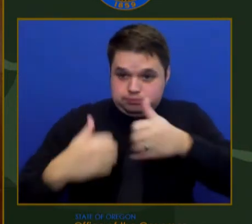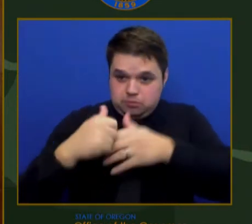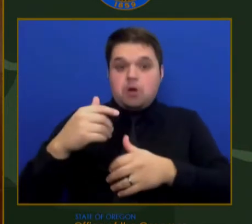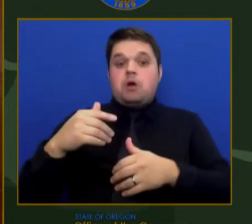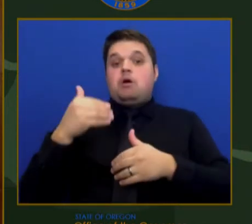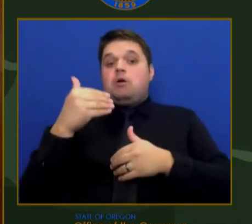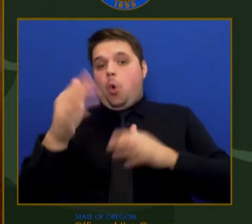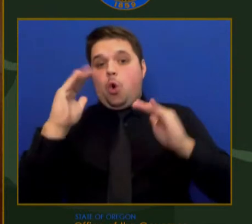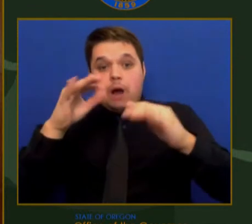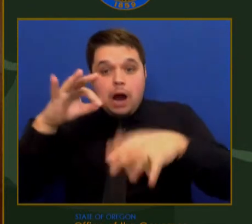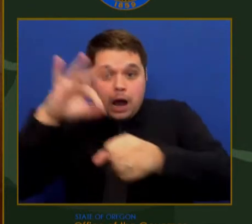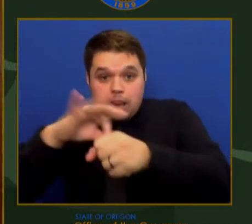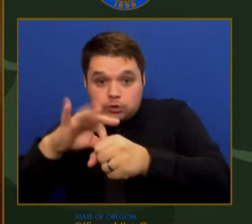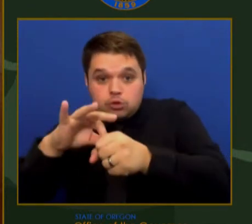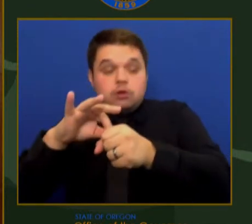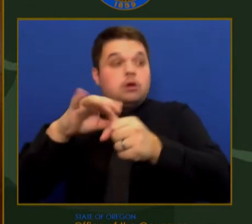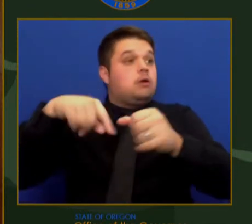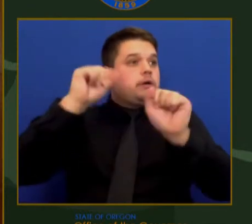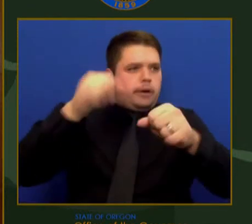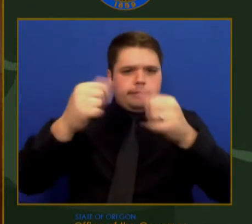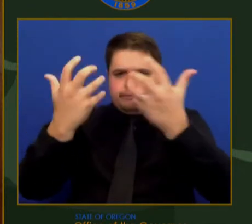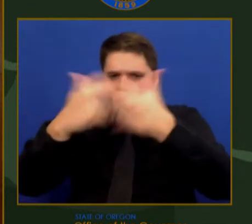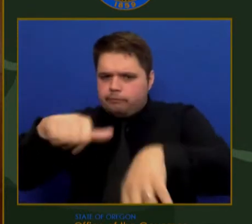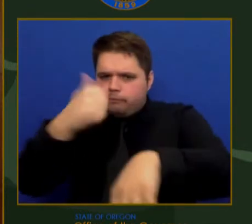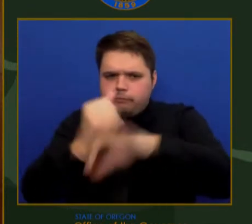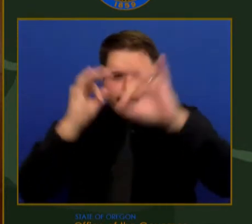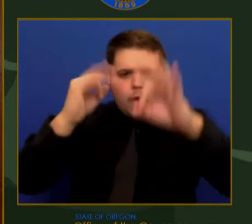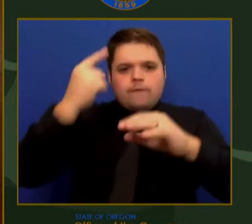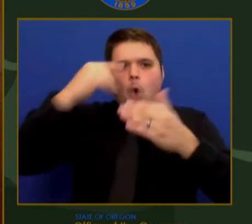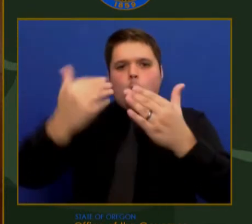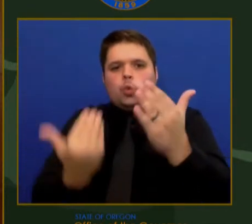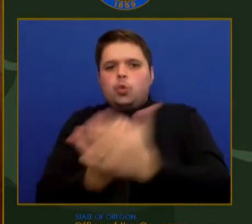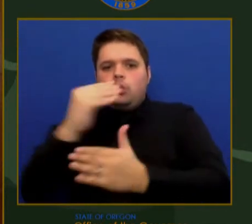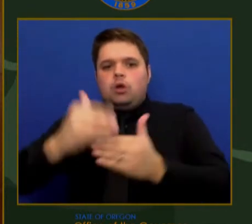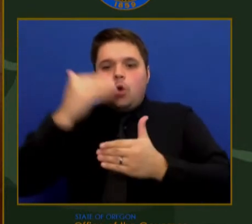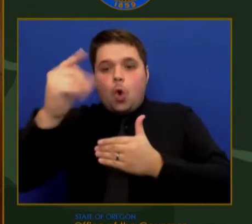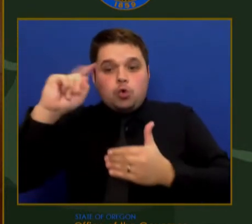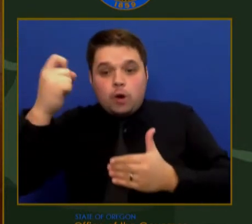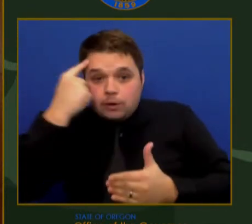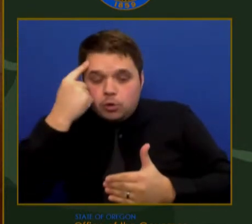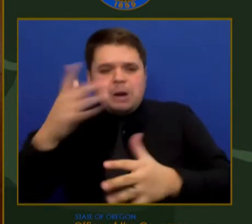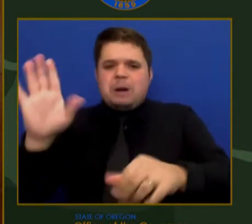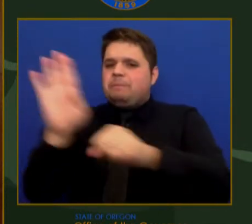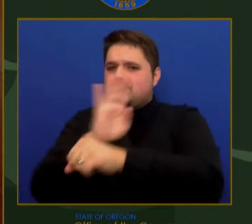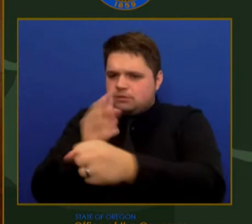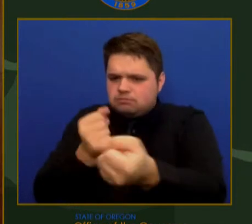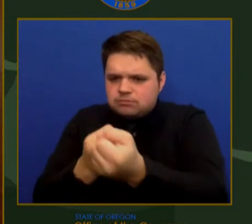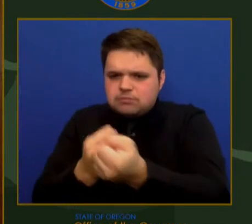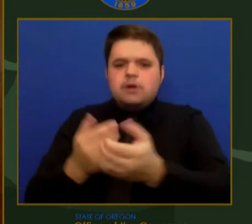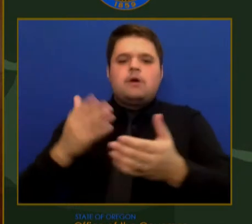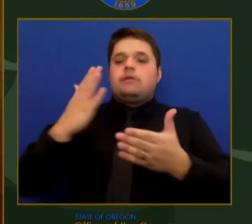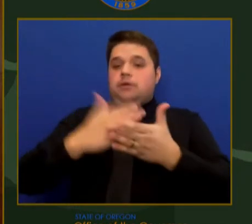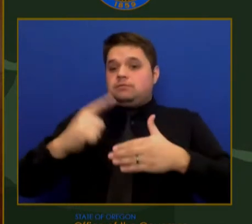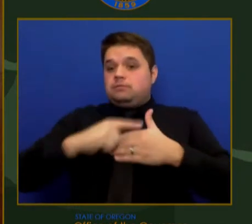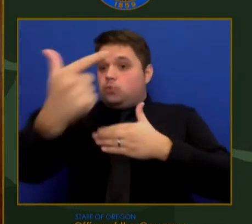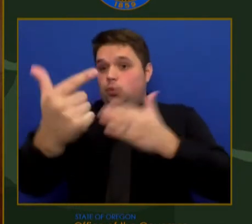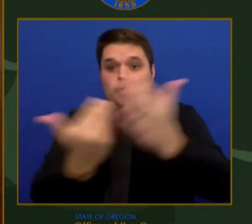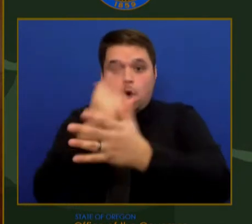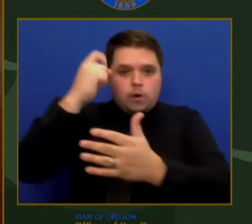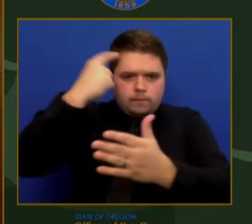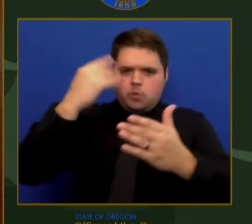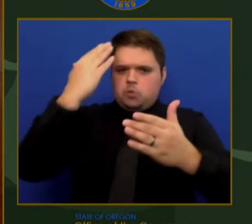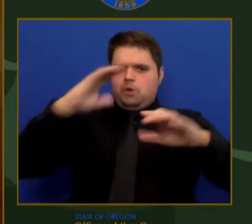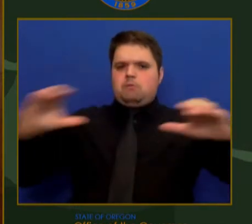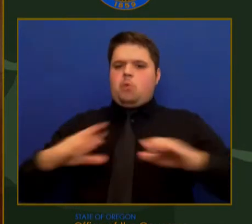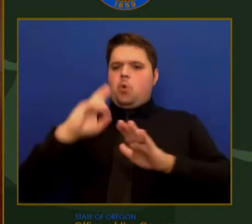business and community leaders and youth who will follow our footsteps, let me leave you with this.